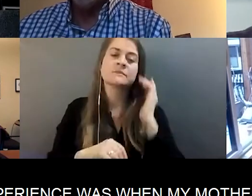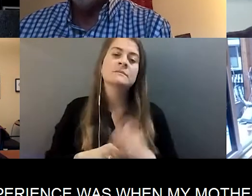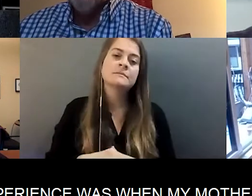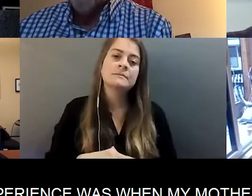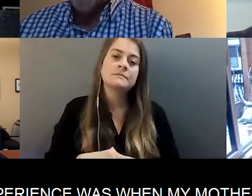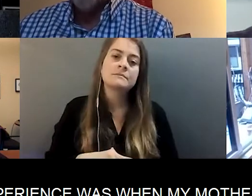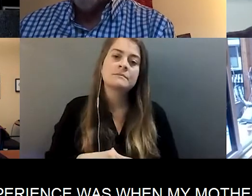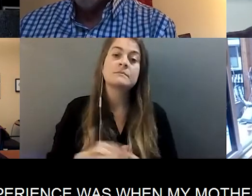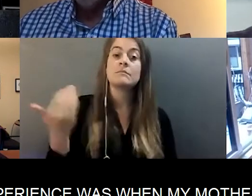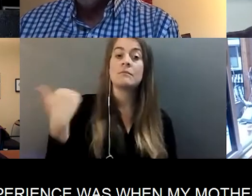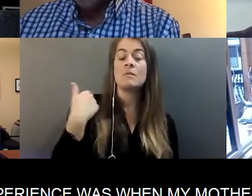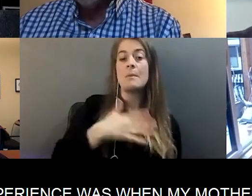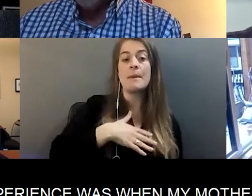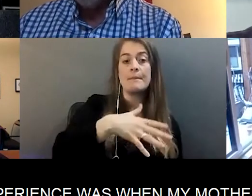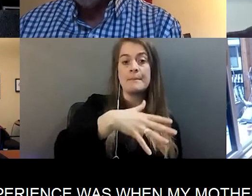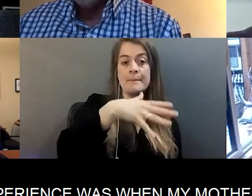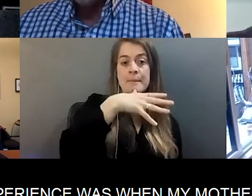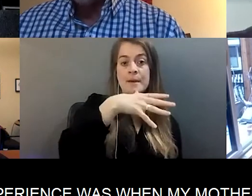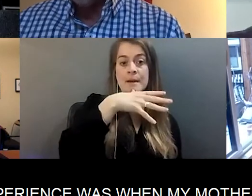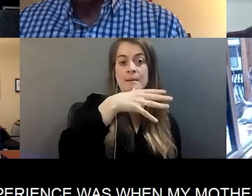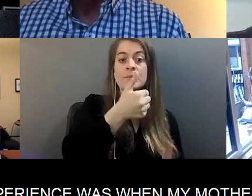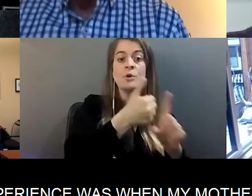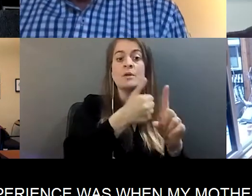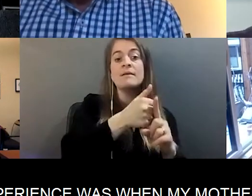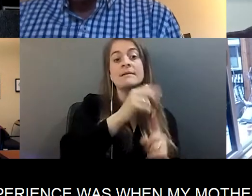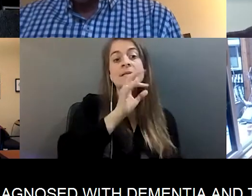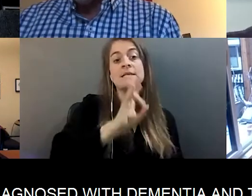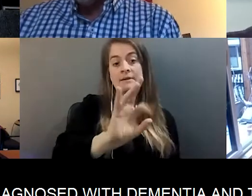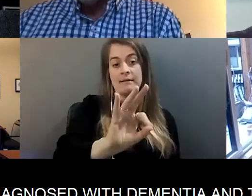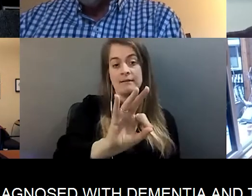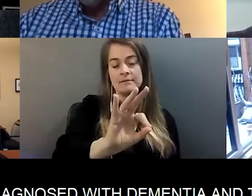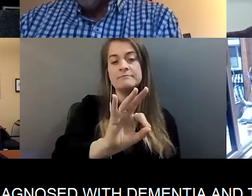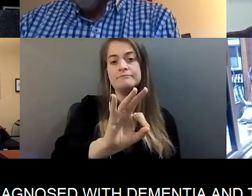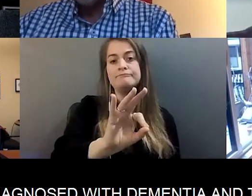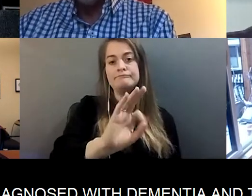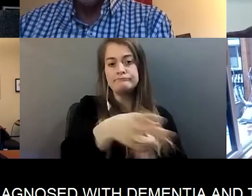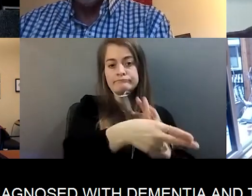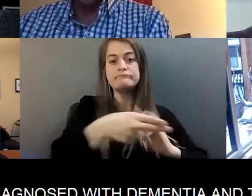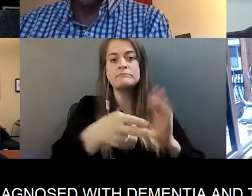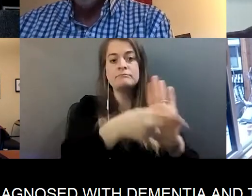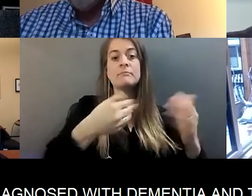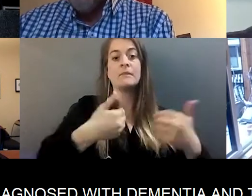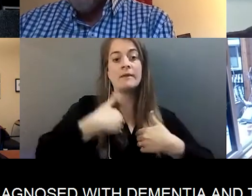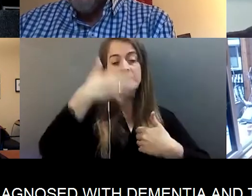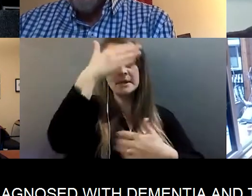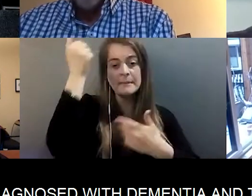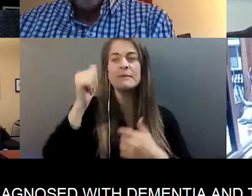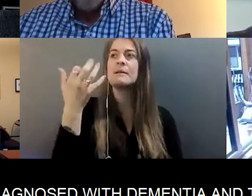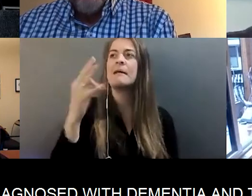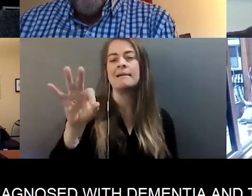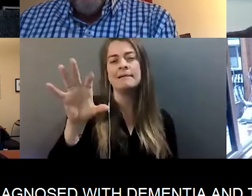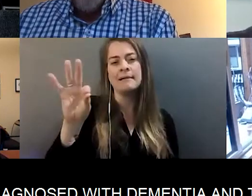was when my mother was at age 79, diagnosed with dementia, and that was in